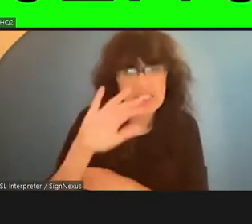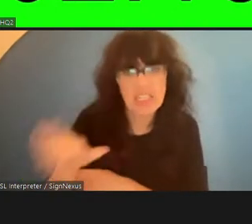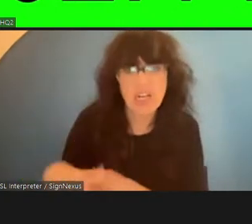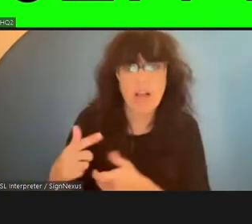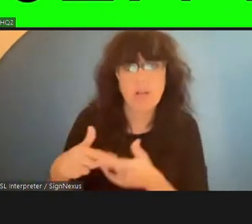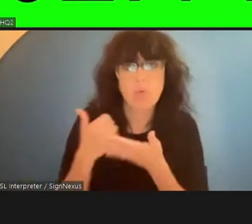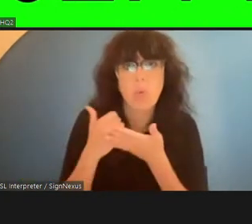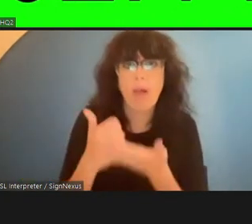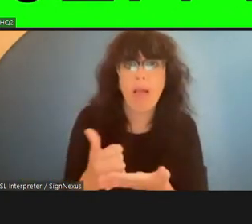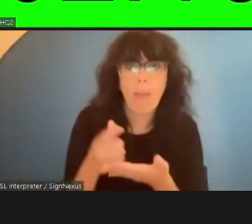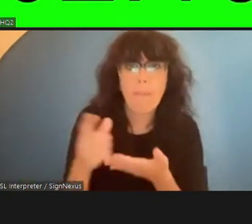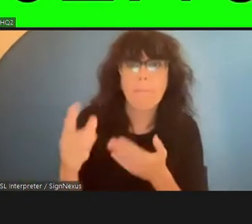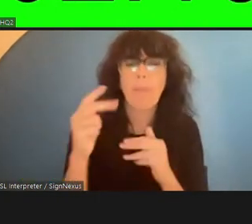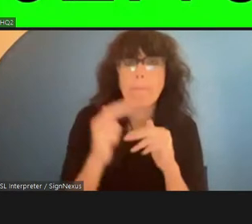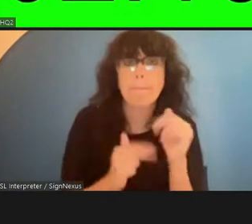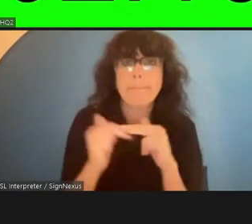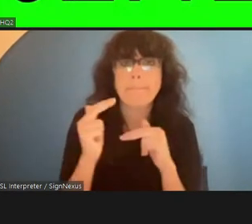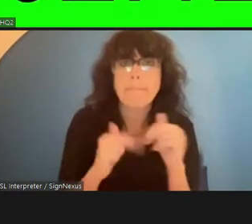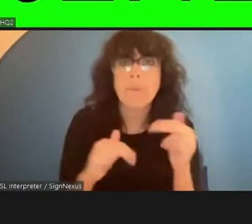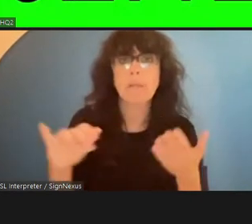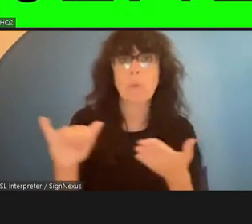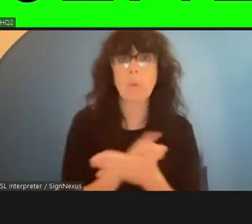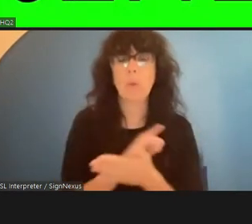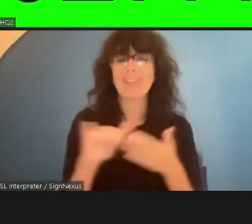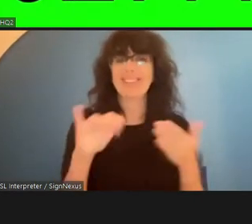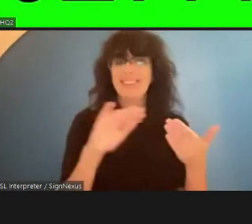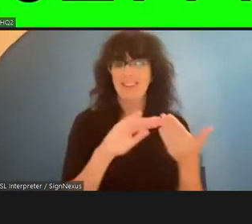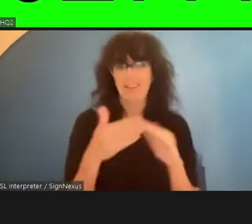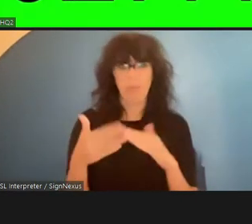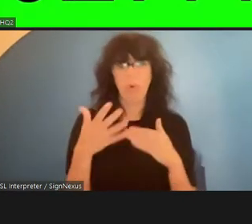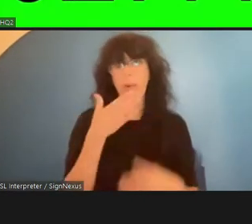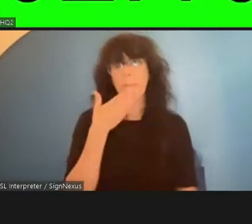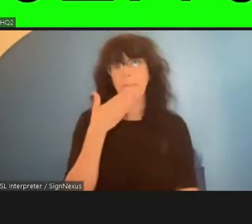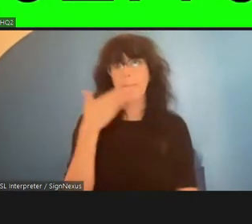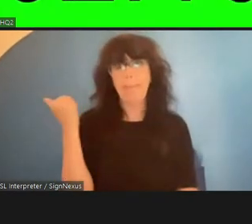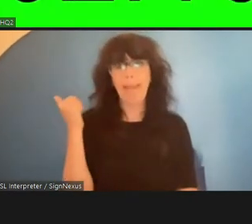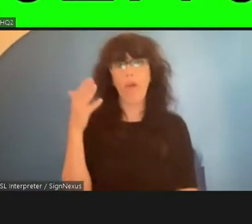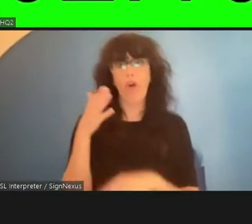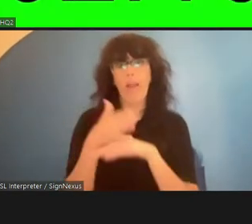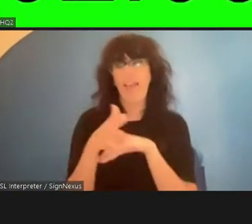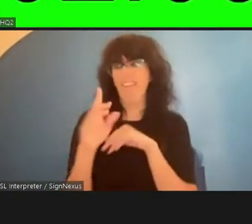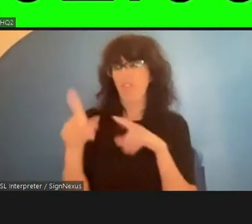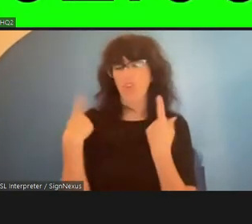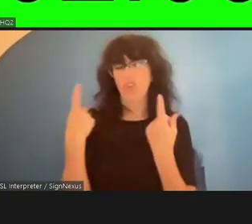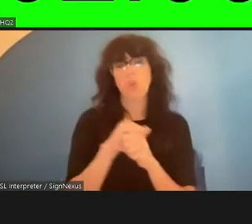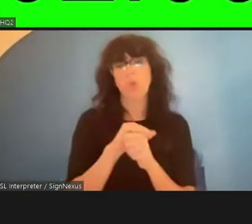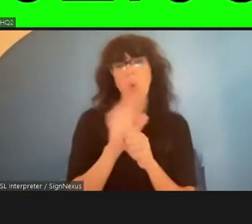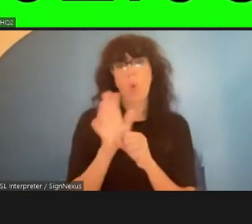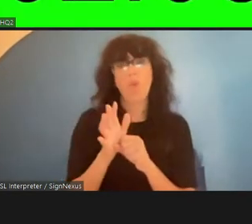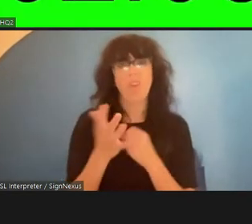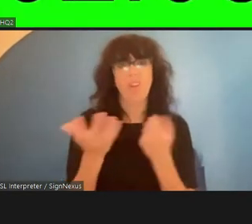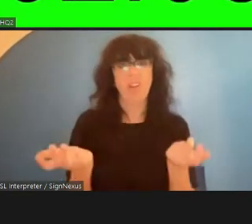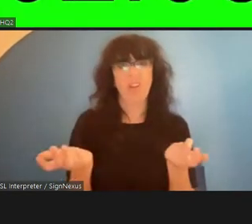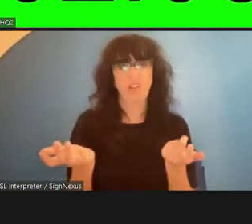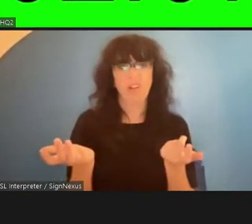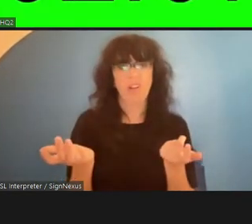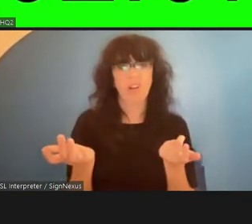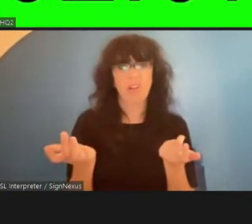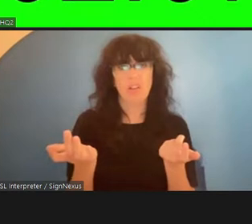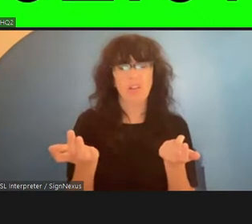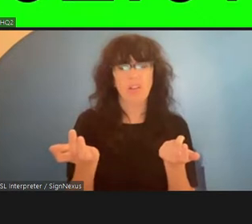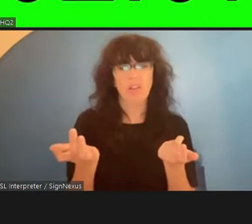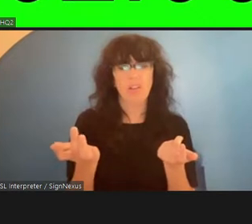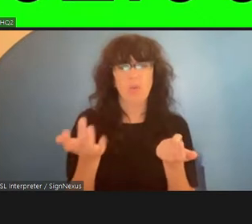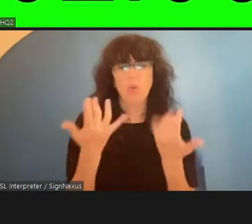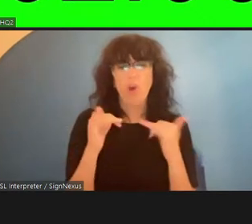to build this new york city community better after the scoville when there was a shortage on the staff with